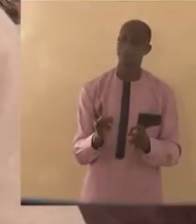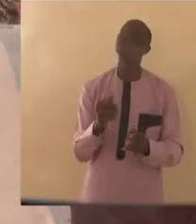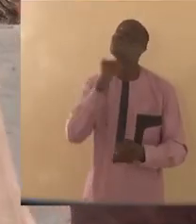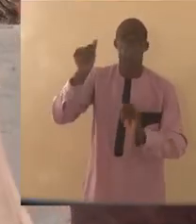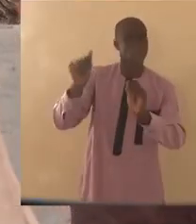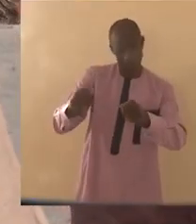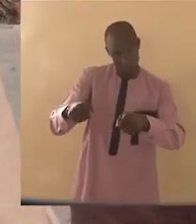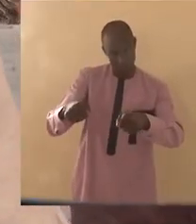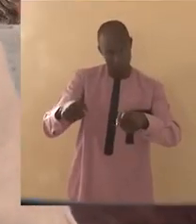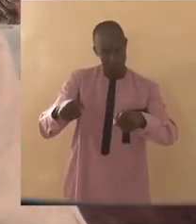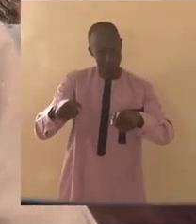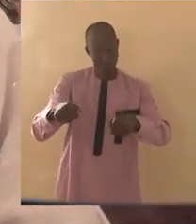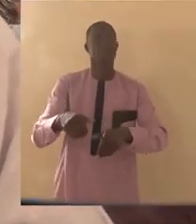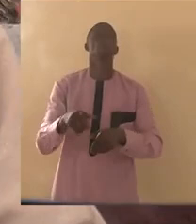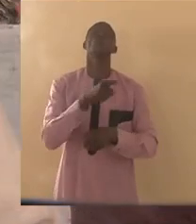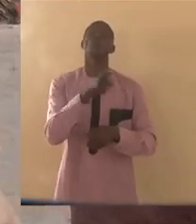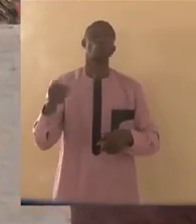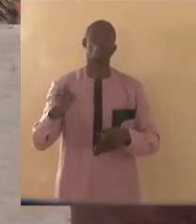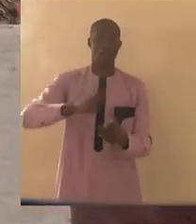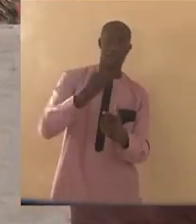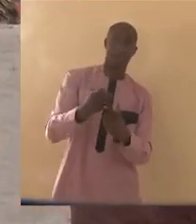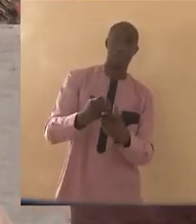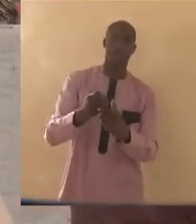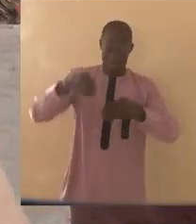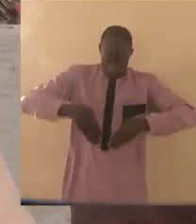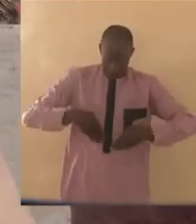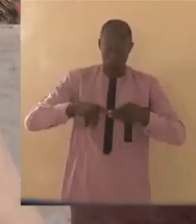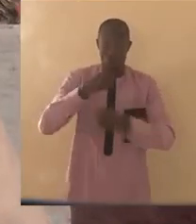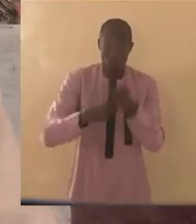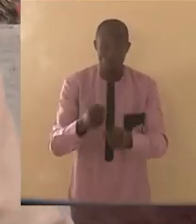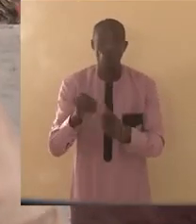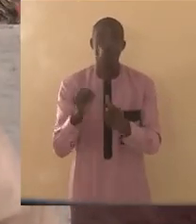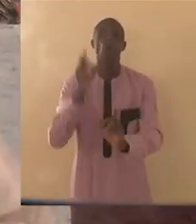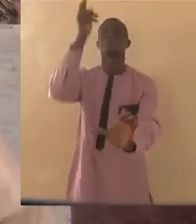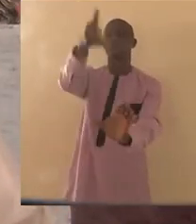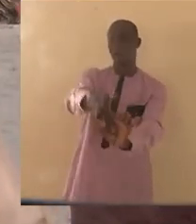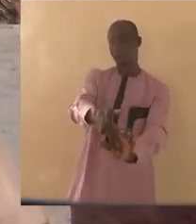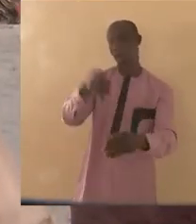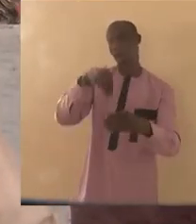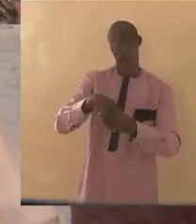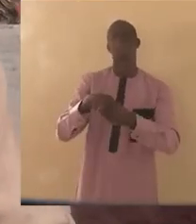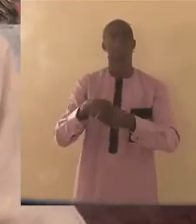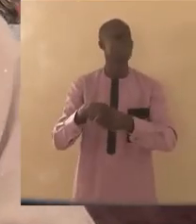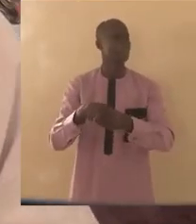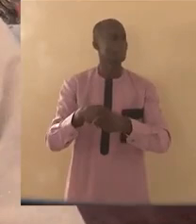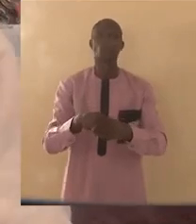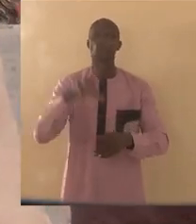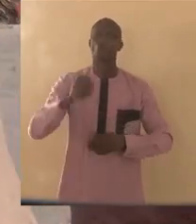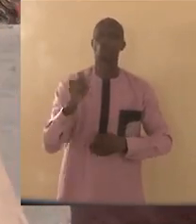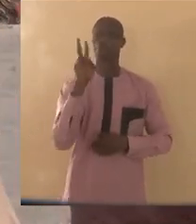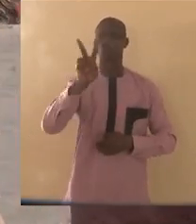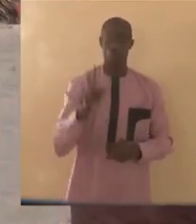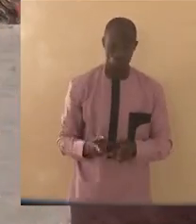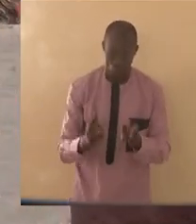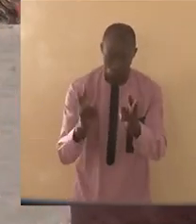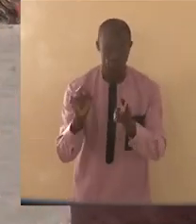It's not possible. You either agree to suffer or you join the bandwagon. There are no two ways about